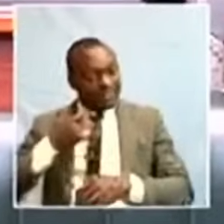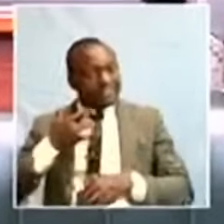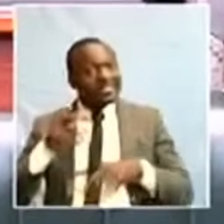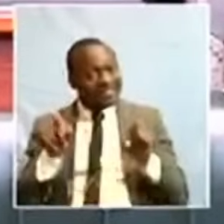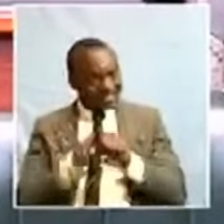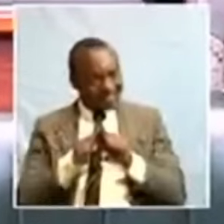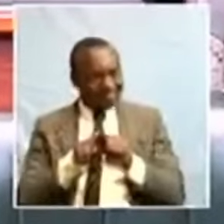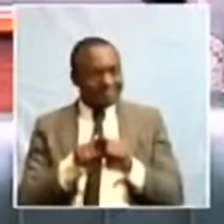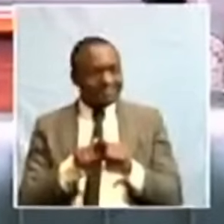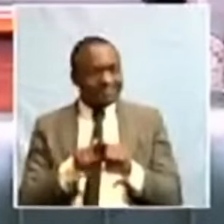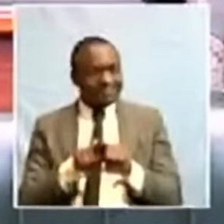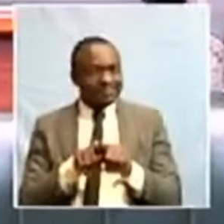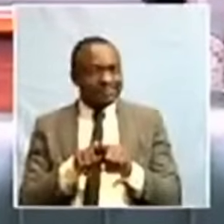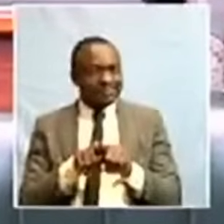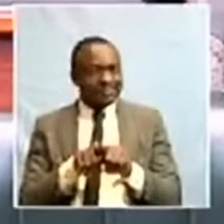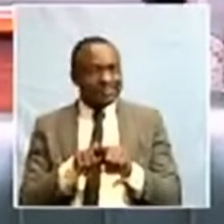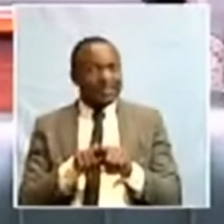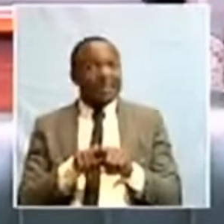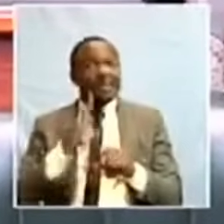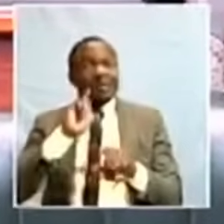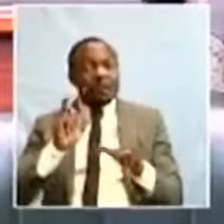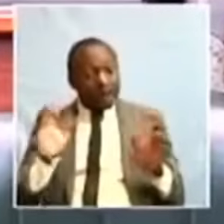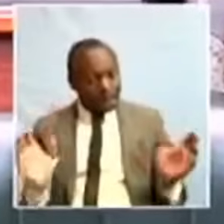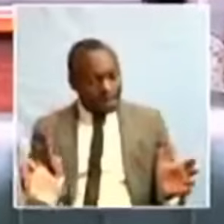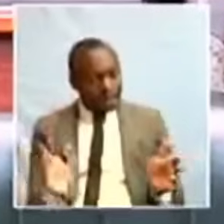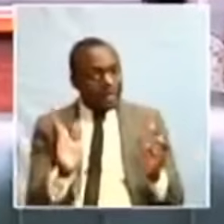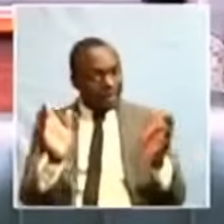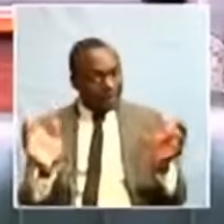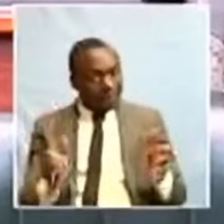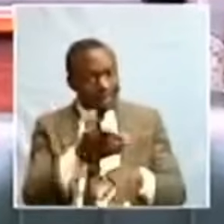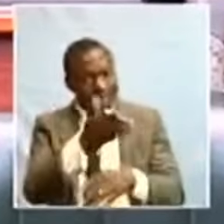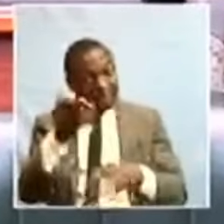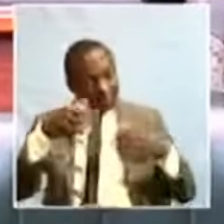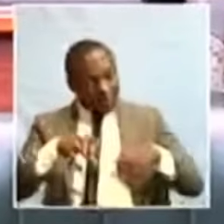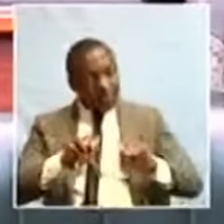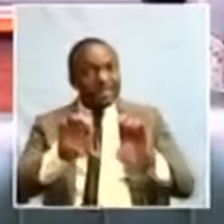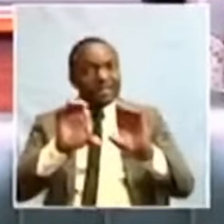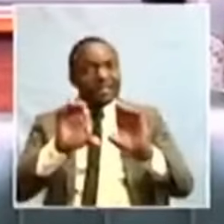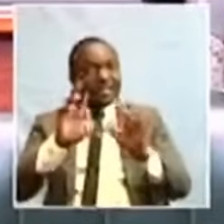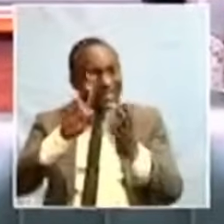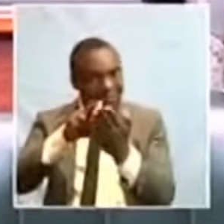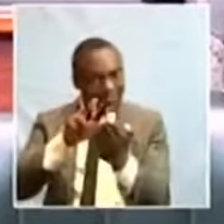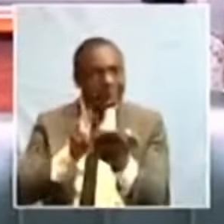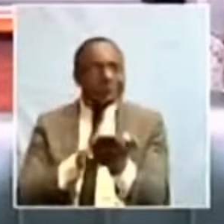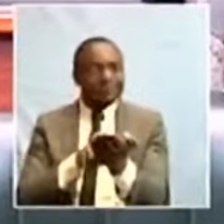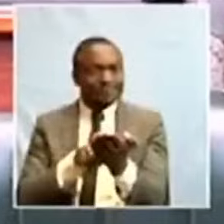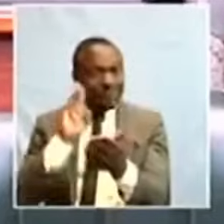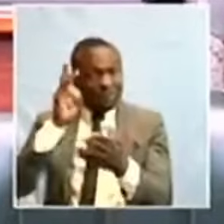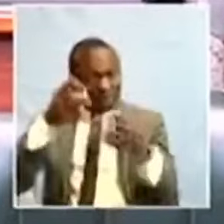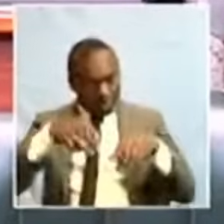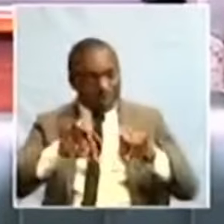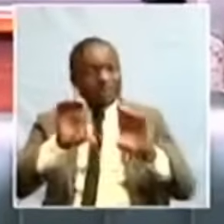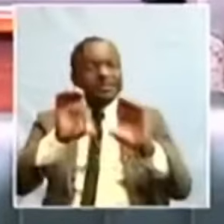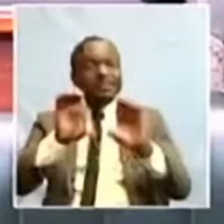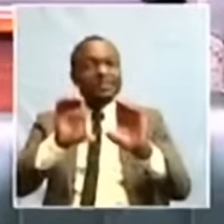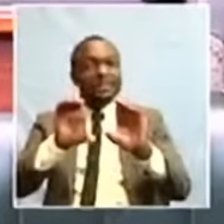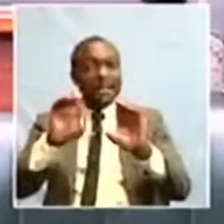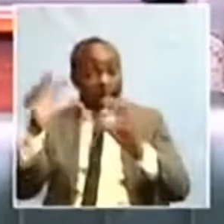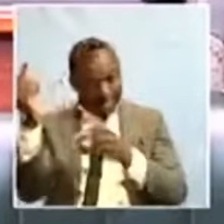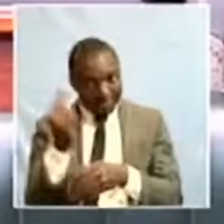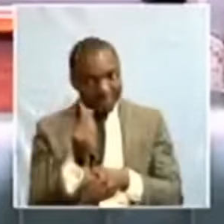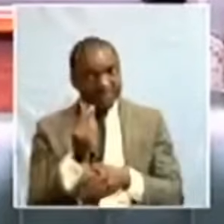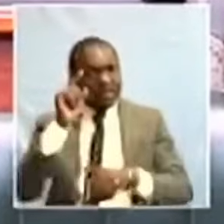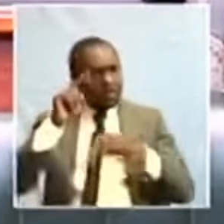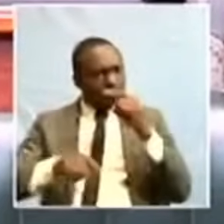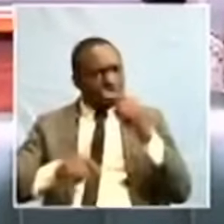So the point is, let us encourage them to continue. The reports will continue coming. We